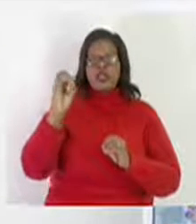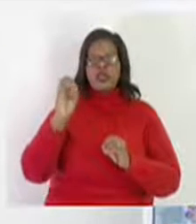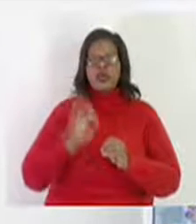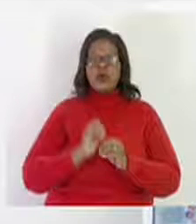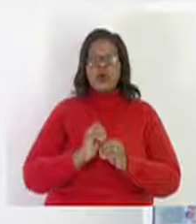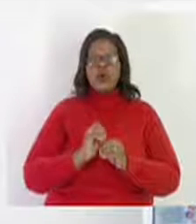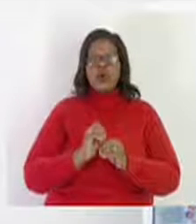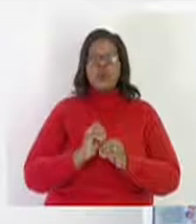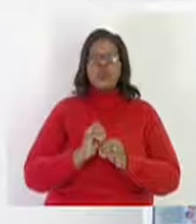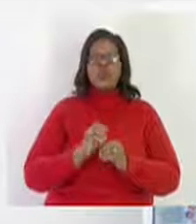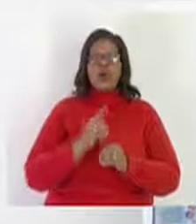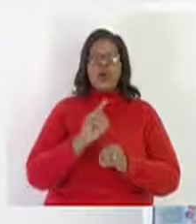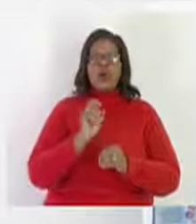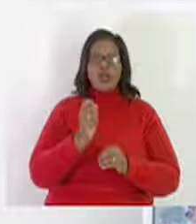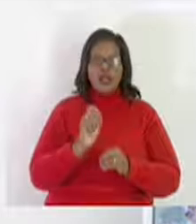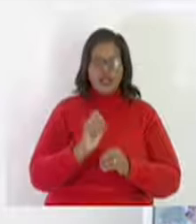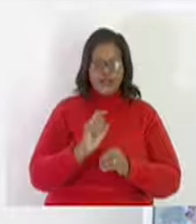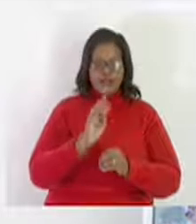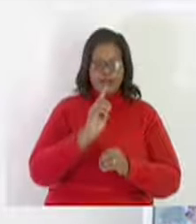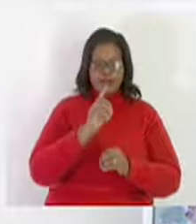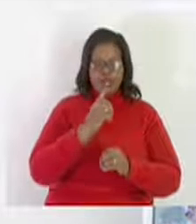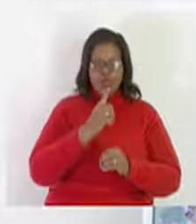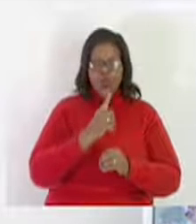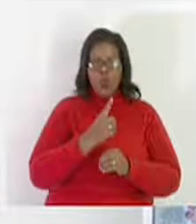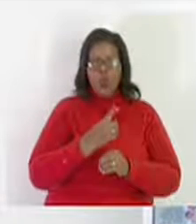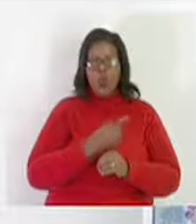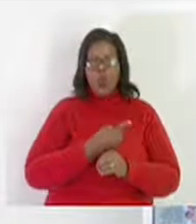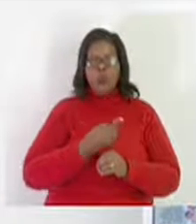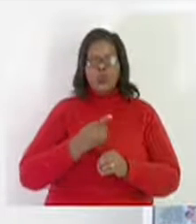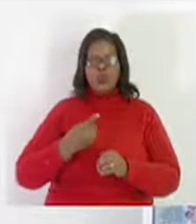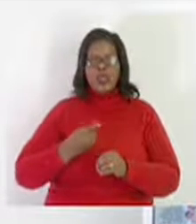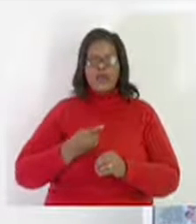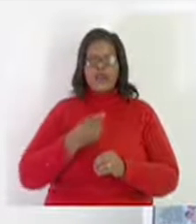write that one first.